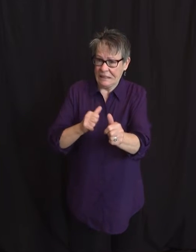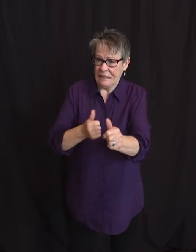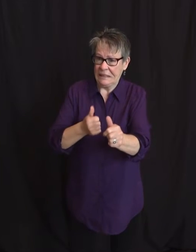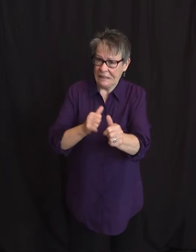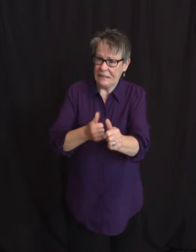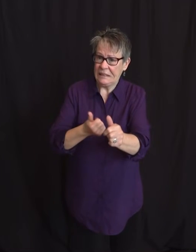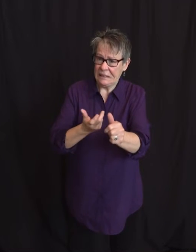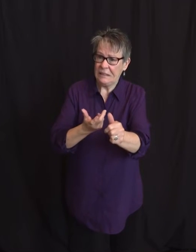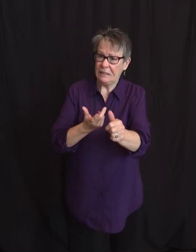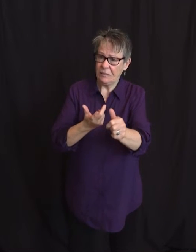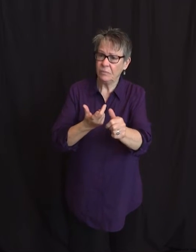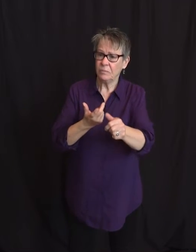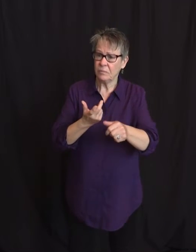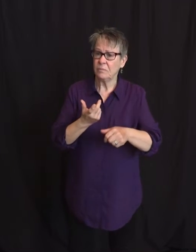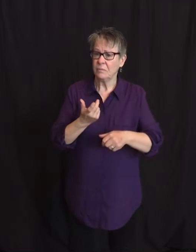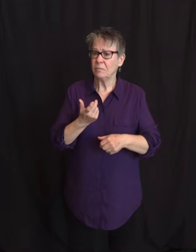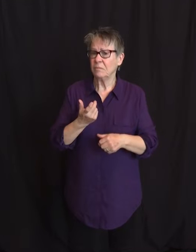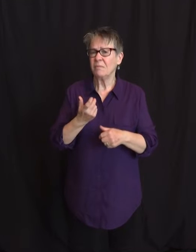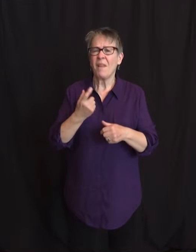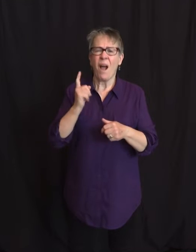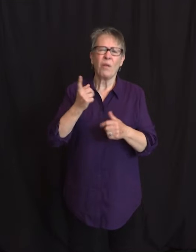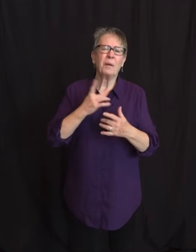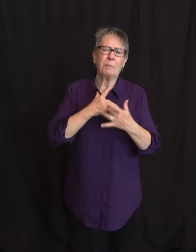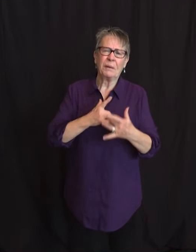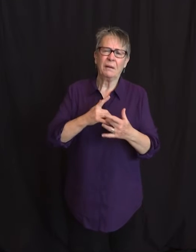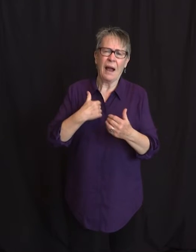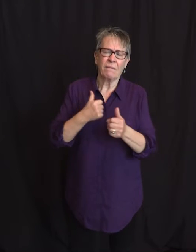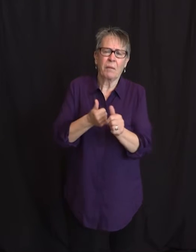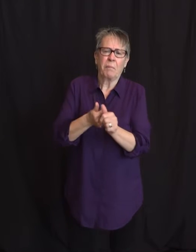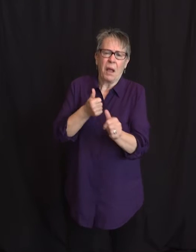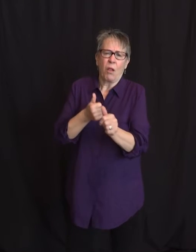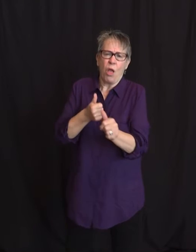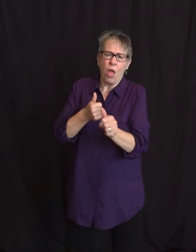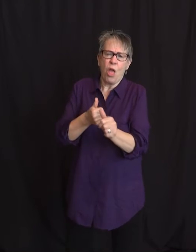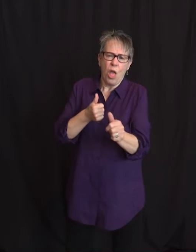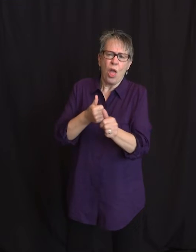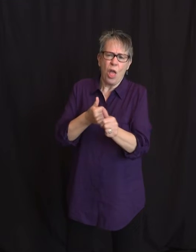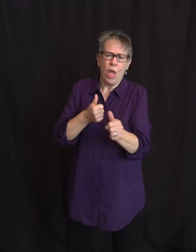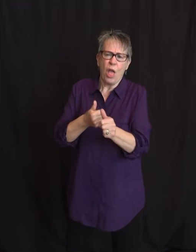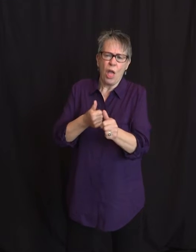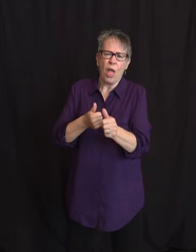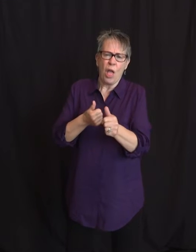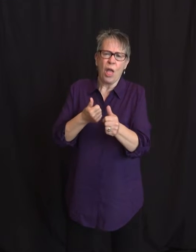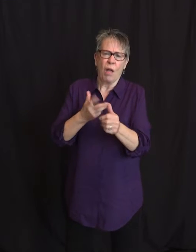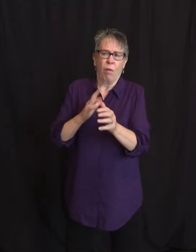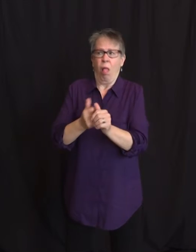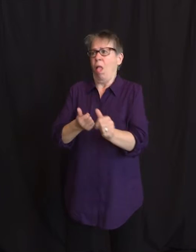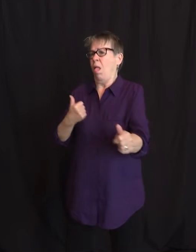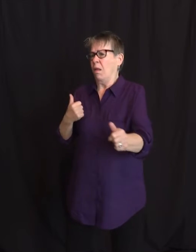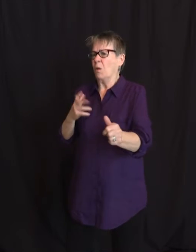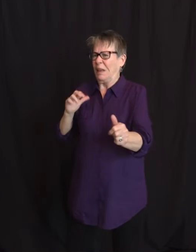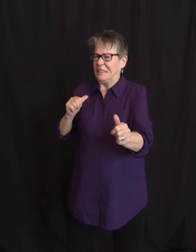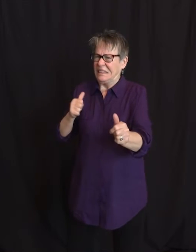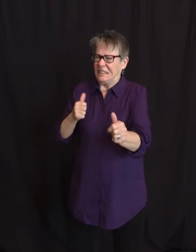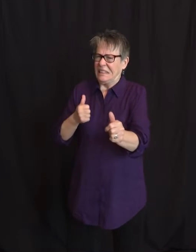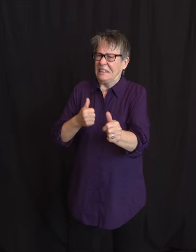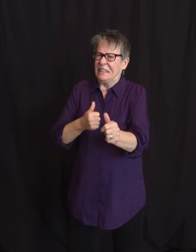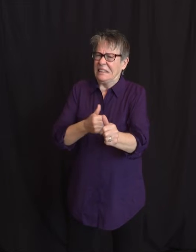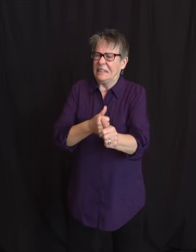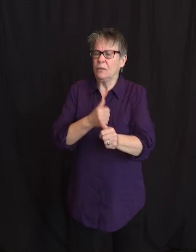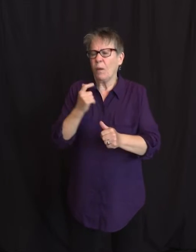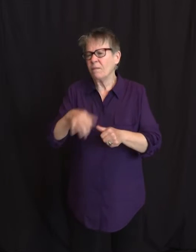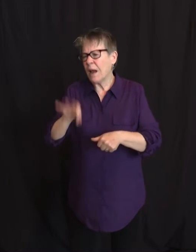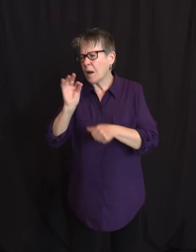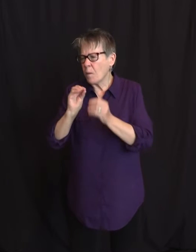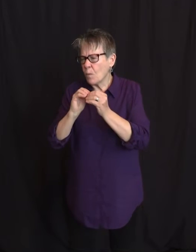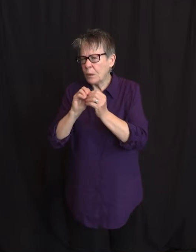Mahan, help me out here. Backlog, where it stands today on unemployment, as well as specifics on gig workers and self-employed, and those were the